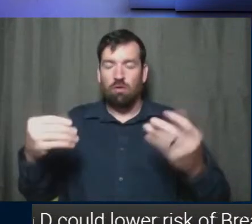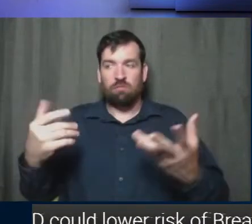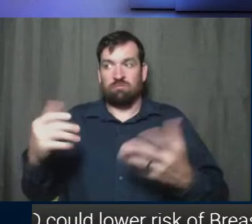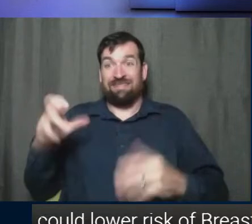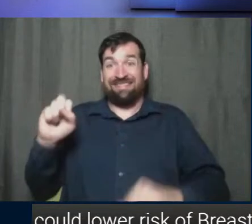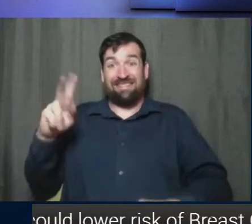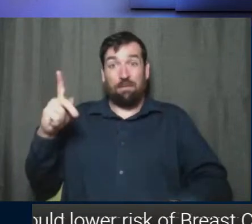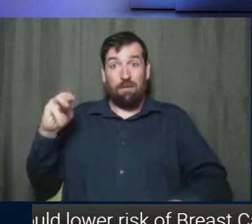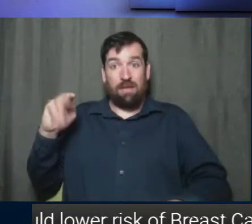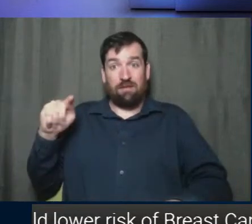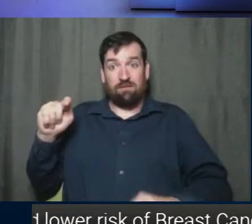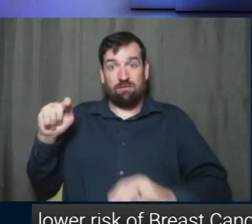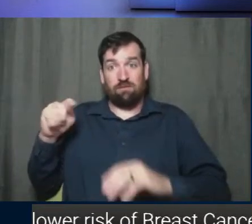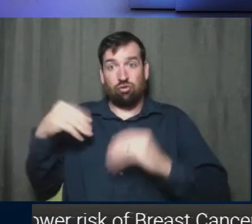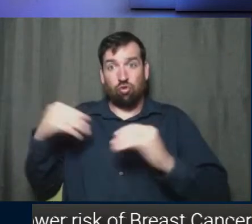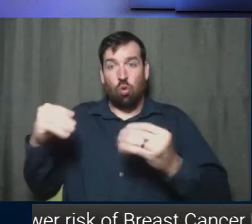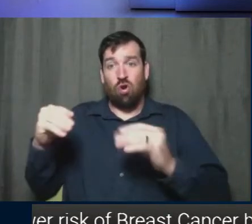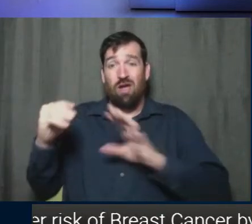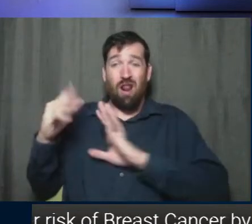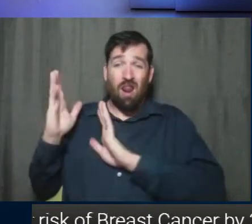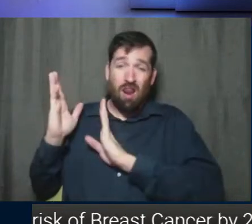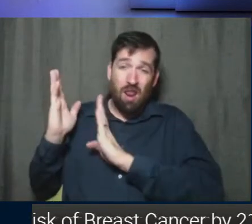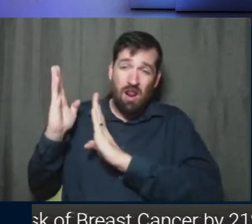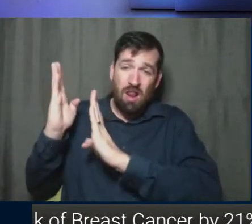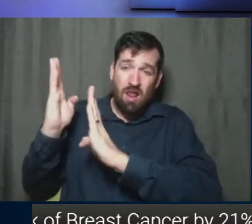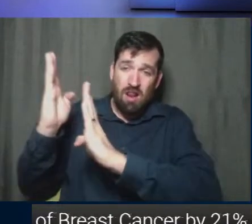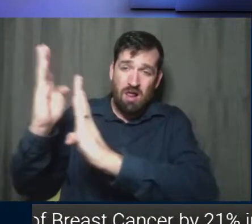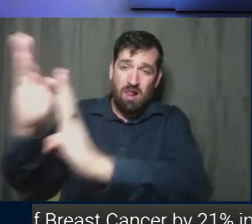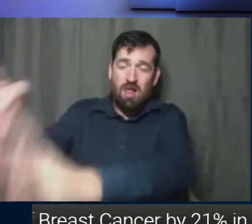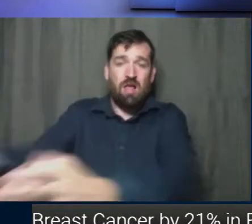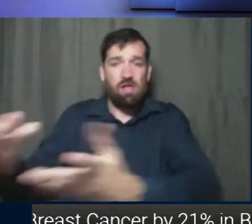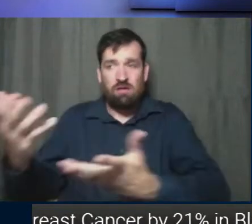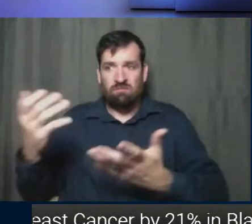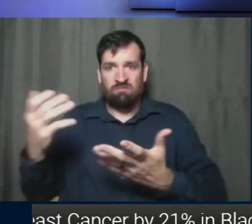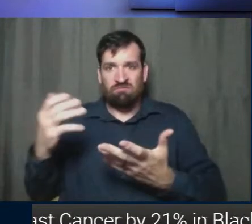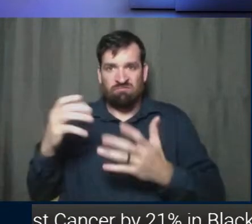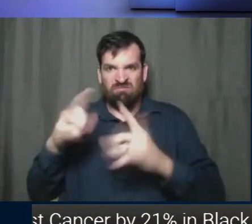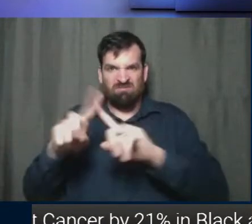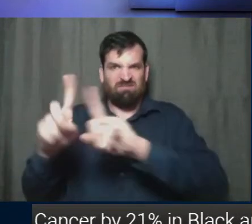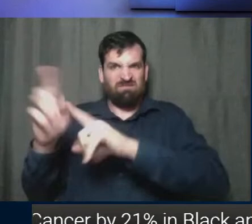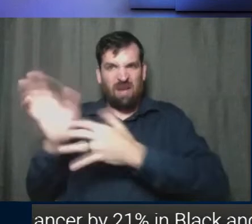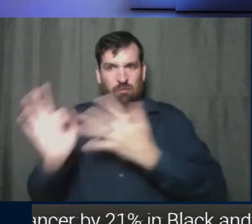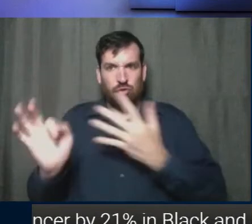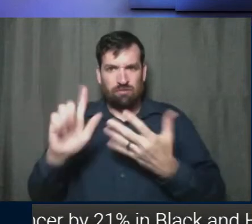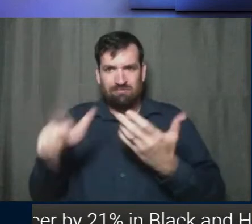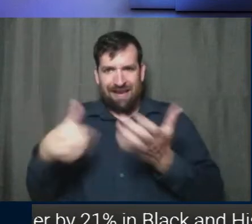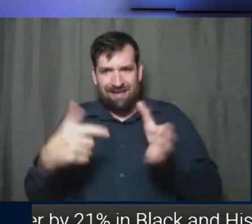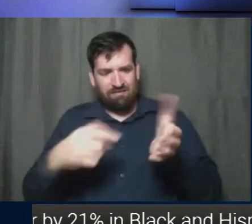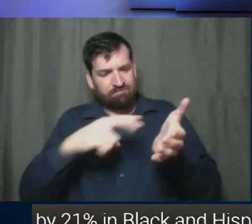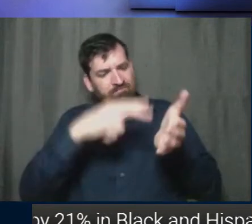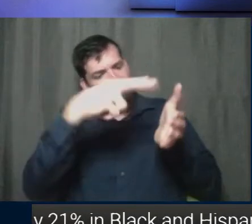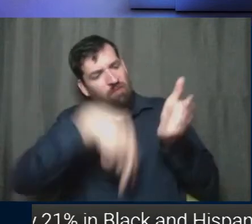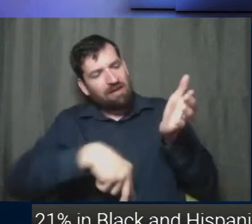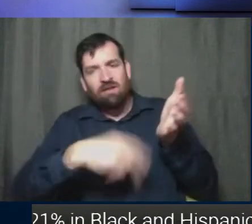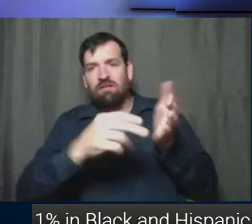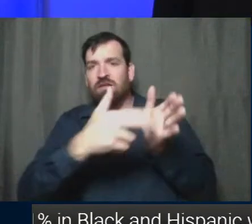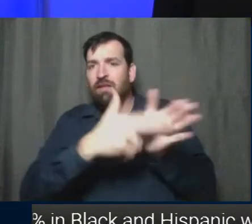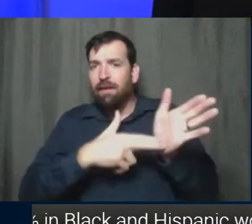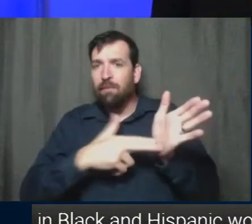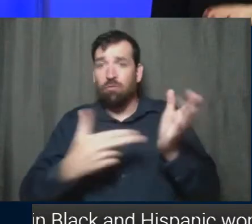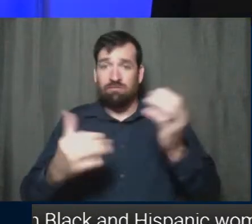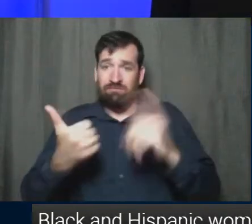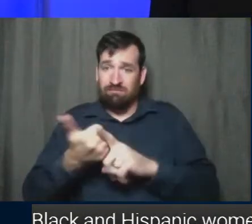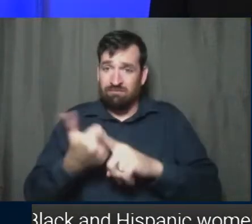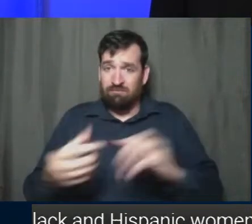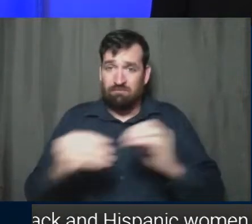down an entire aisle full of them. So how do you know? Is there anything on a bottle you should be looking for that would just know that this was higher quality,